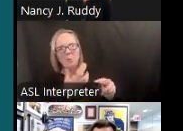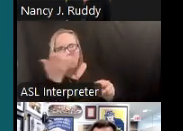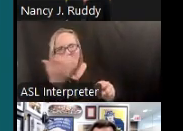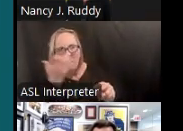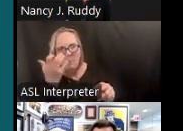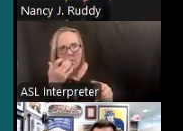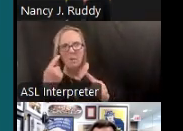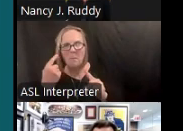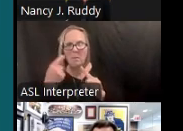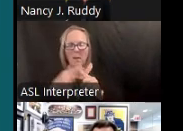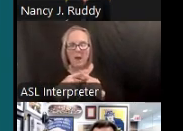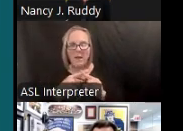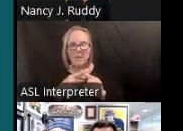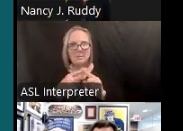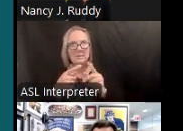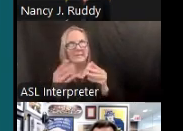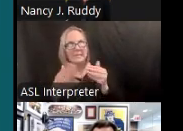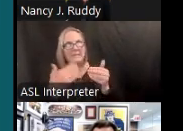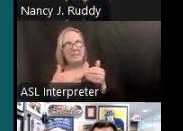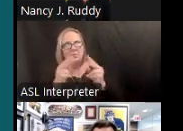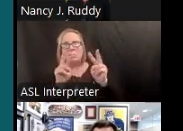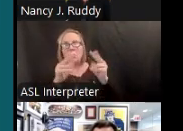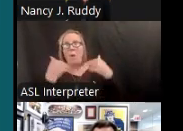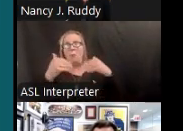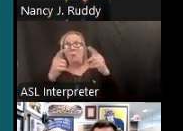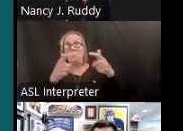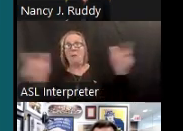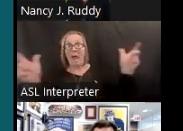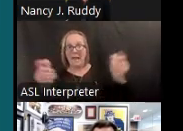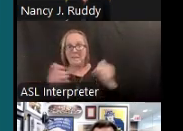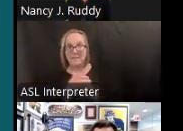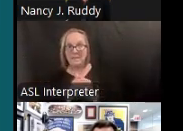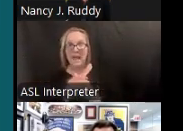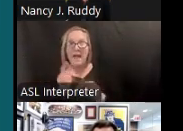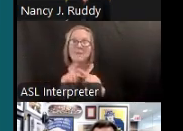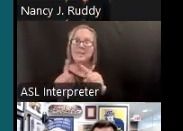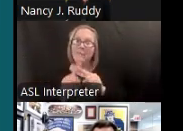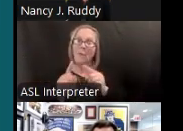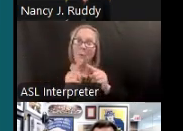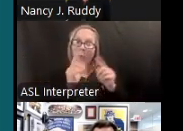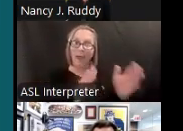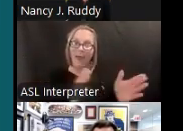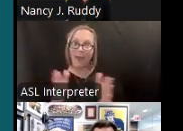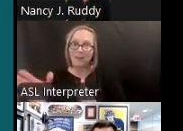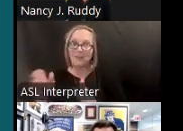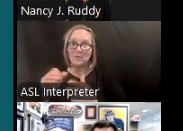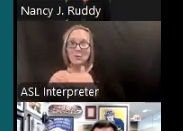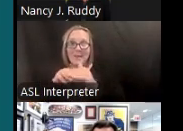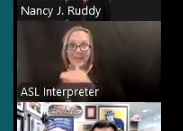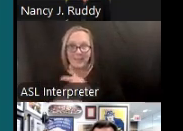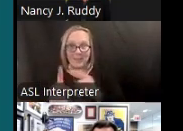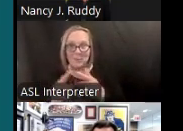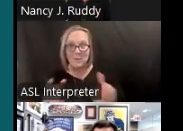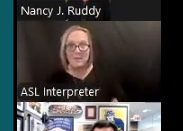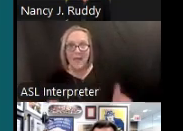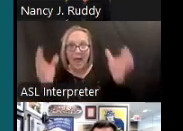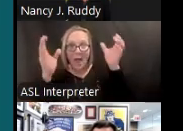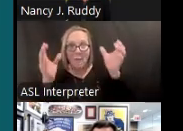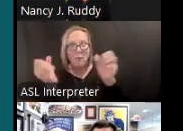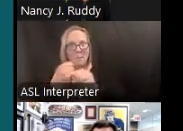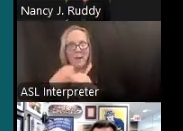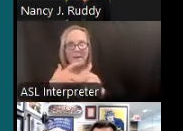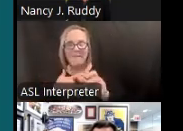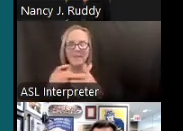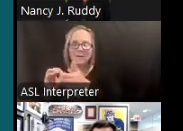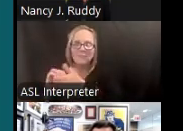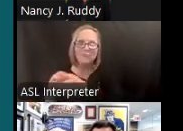the building. The gentle, harmonious waves of the podium and tower create a rhythmic harmony within its dense urban